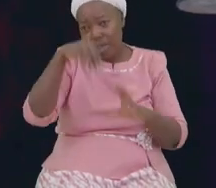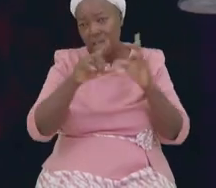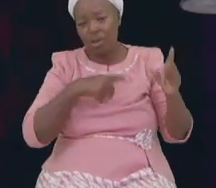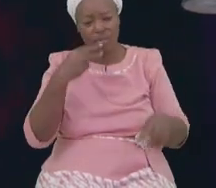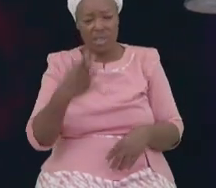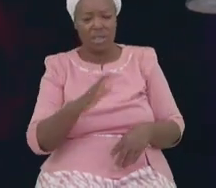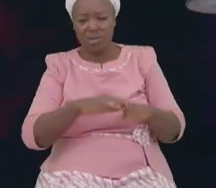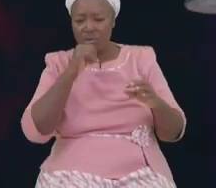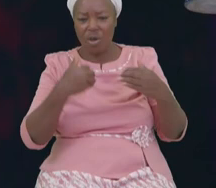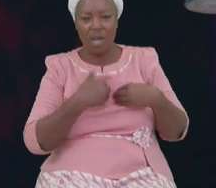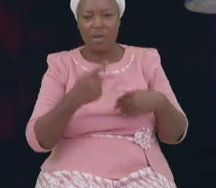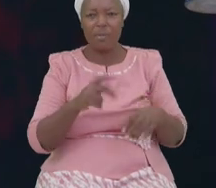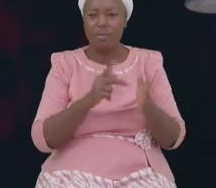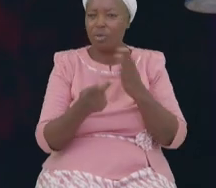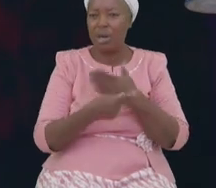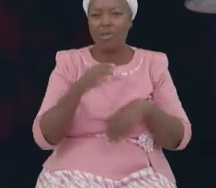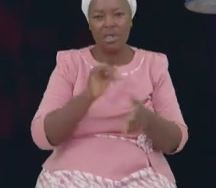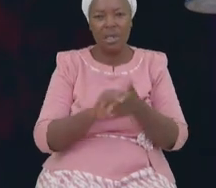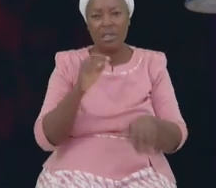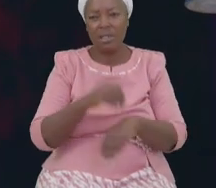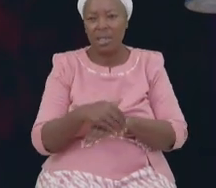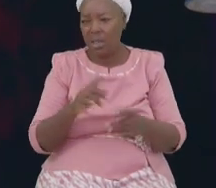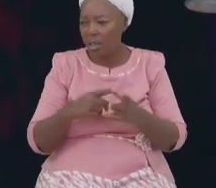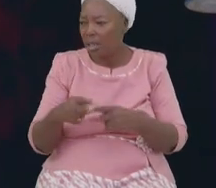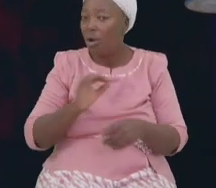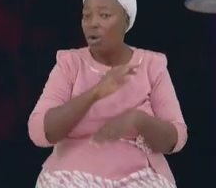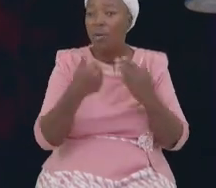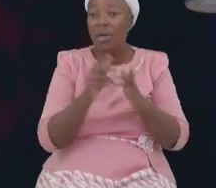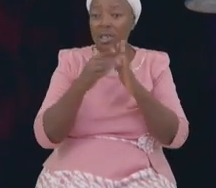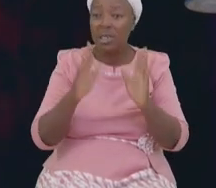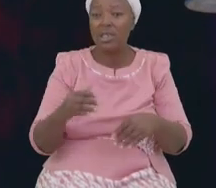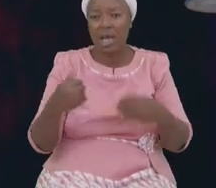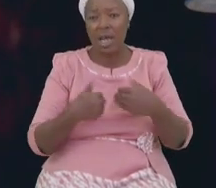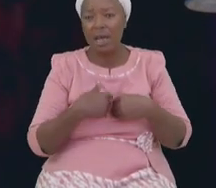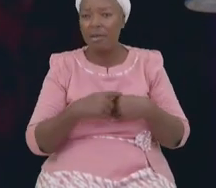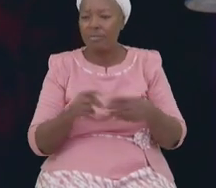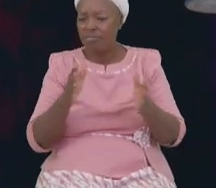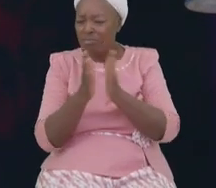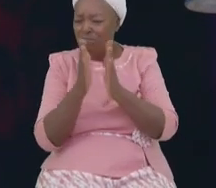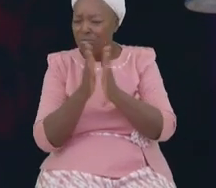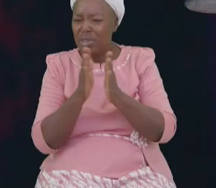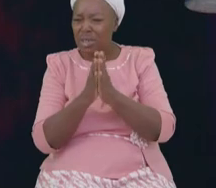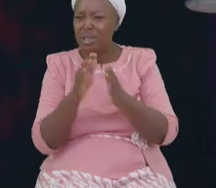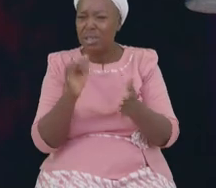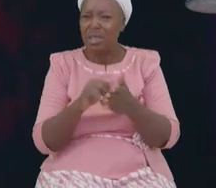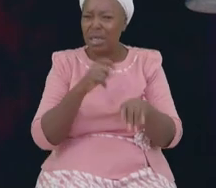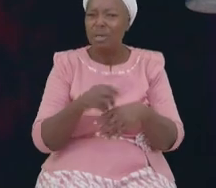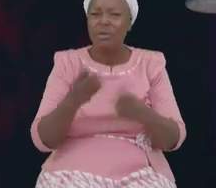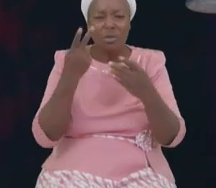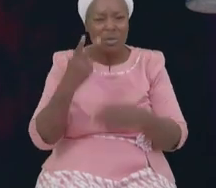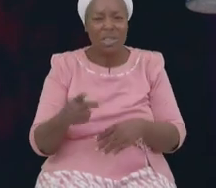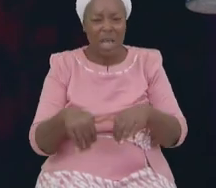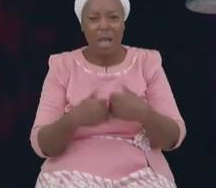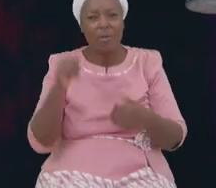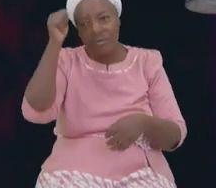night. And, you know, our overseer said, they have a meeting this way to know what South Africa looks like and how they have